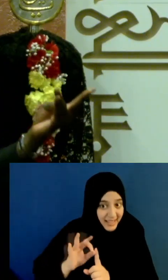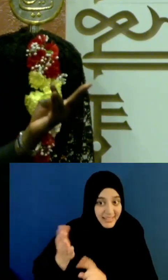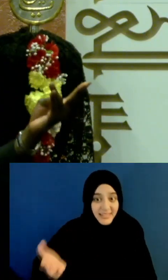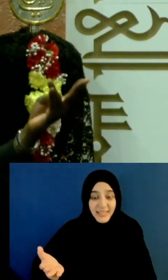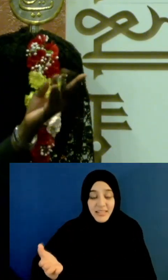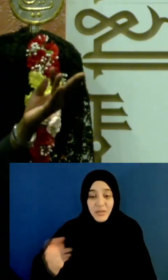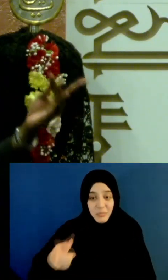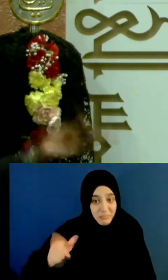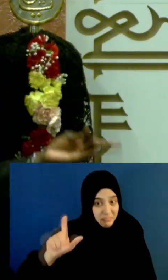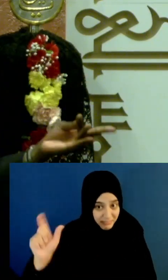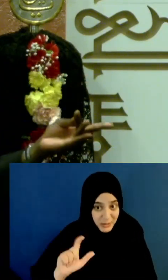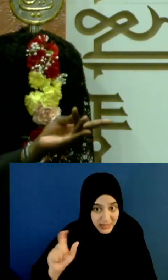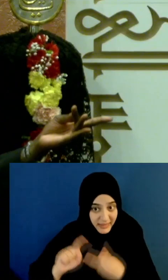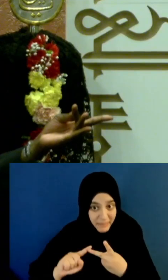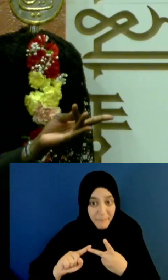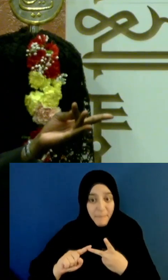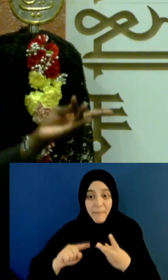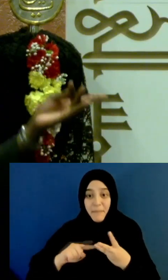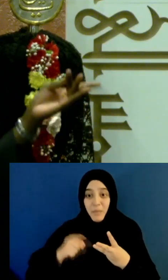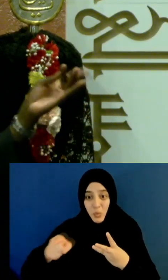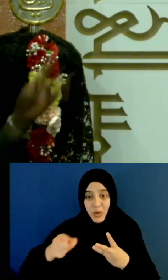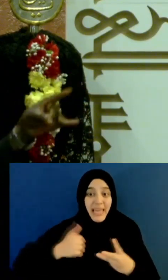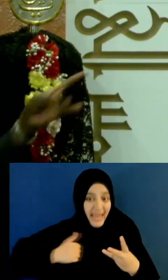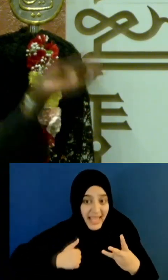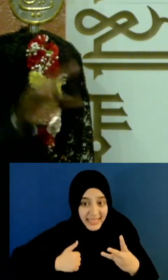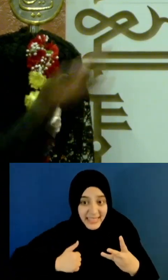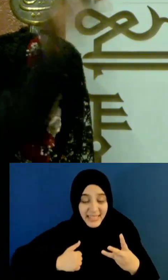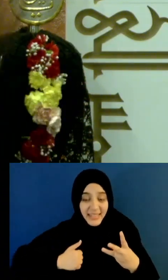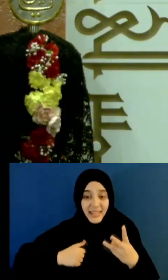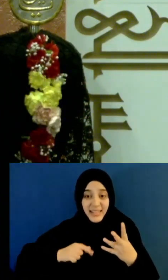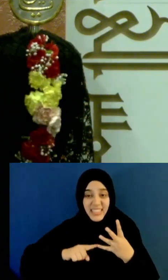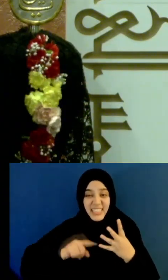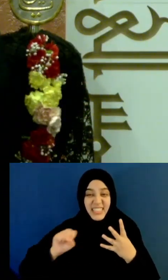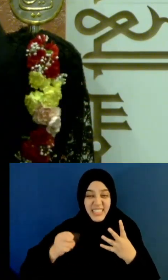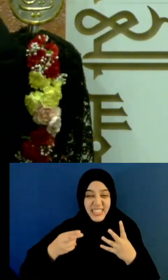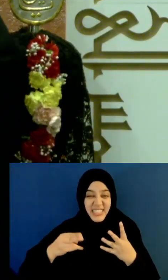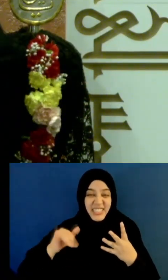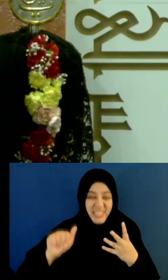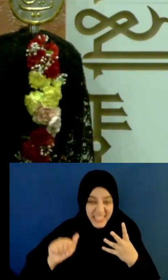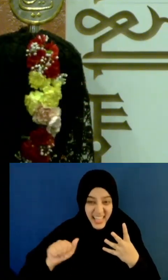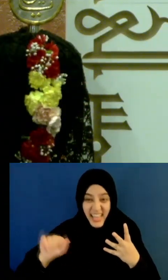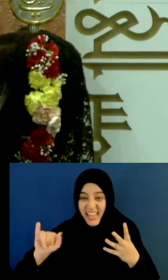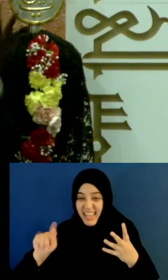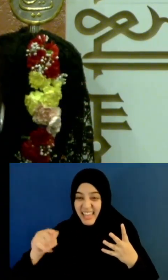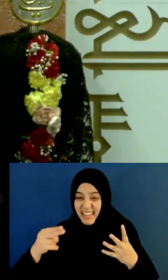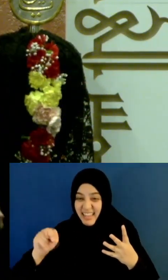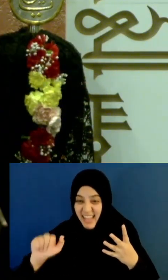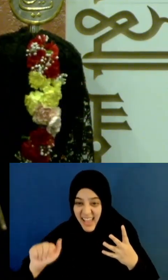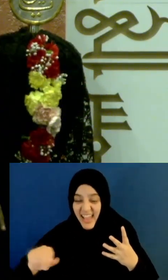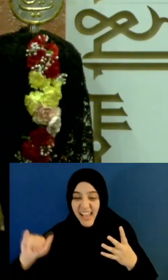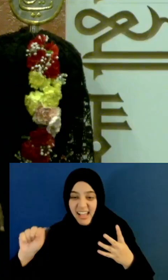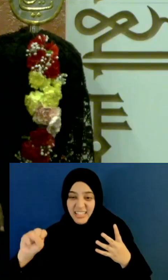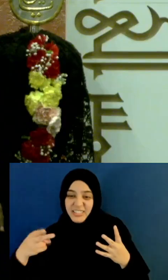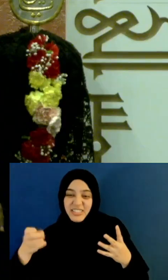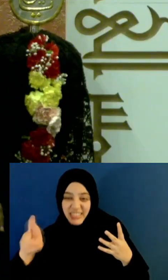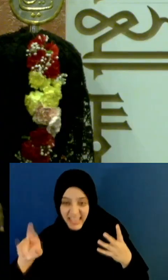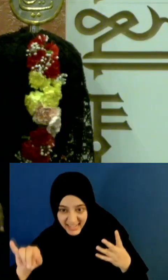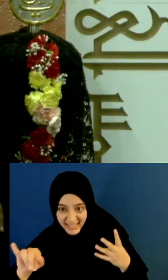Muslim, Canadian, Shia Ithna Ashari. That's your identity.